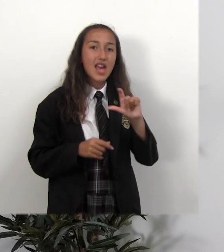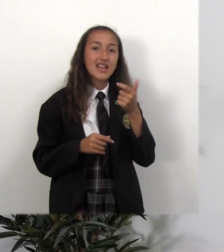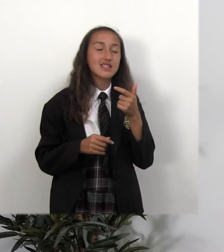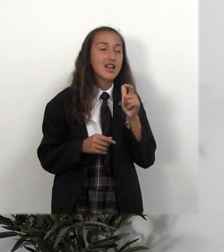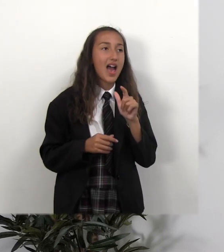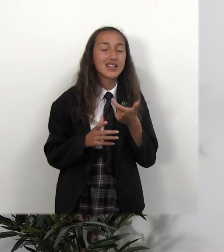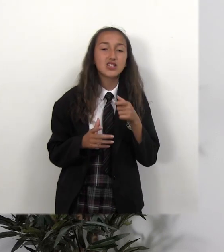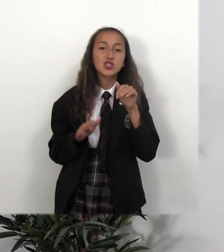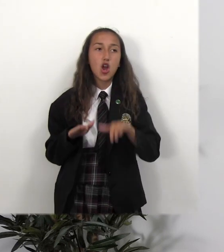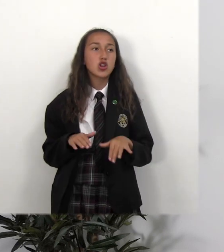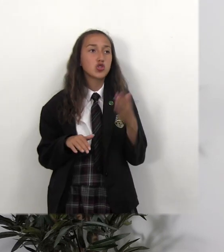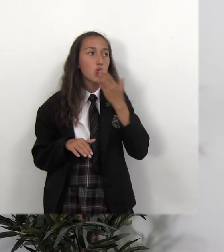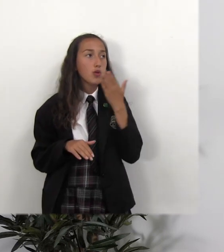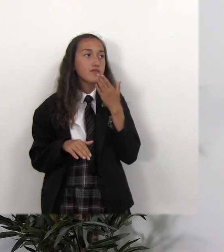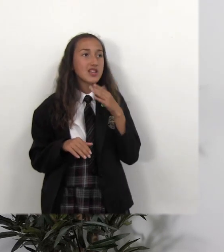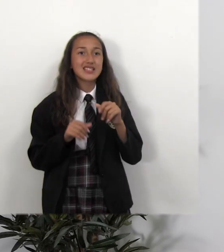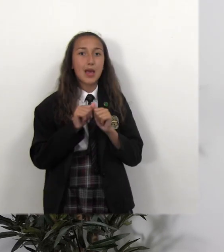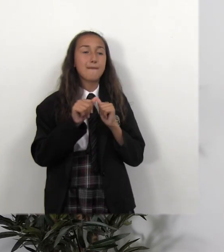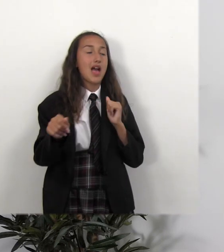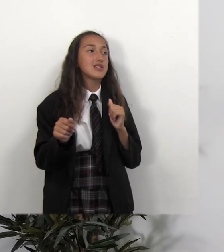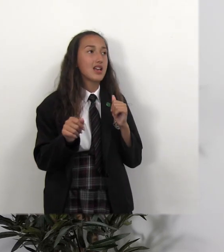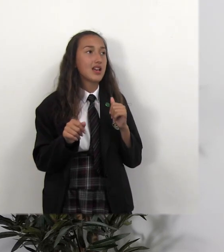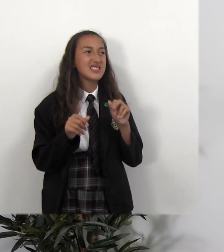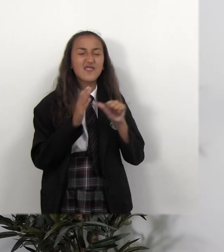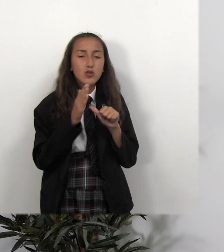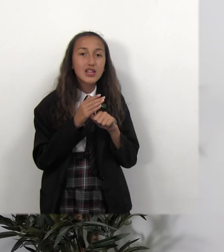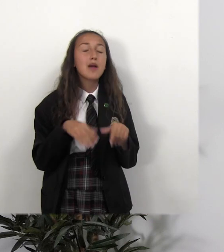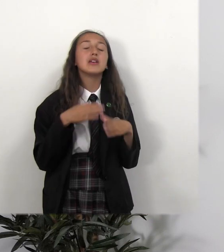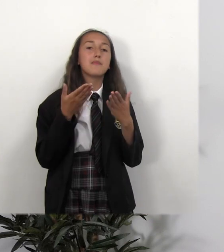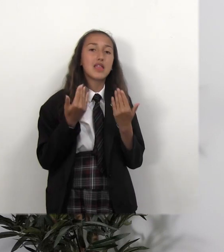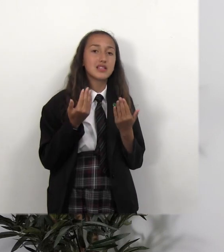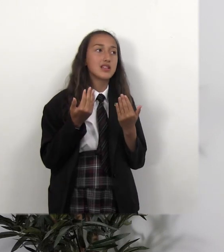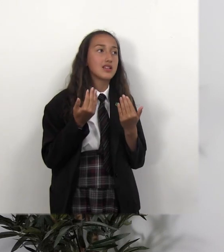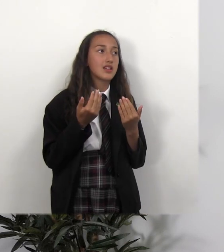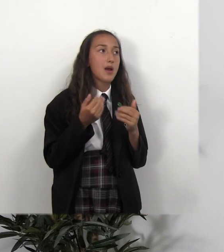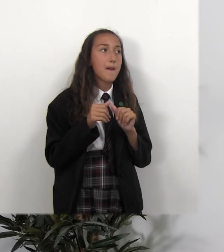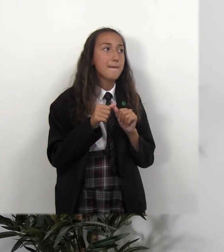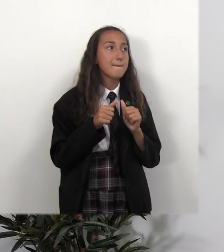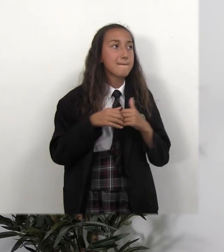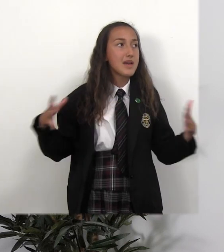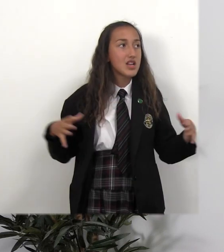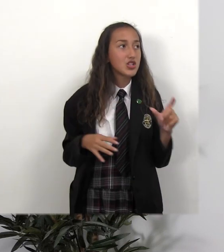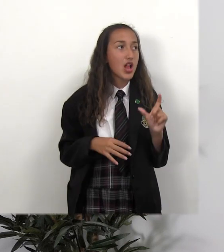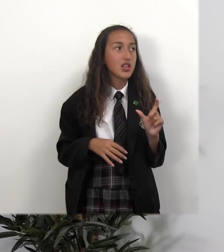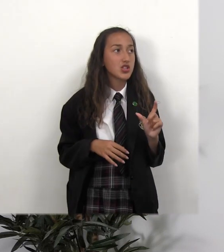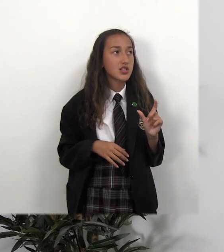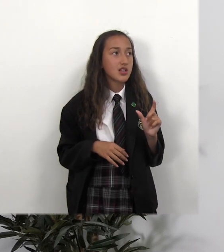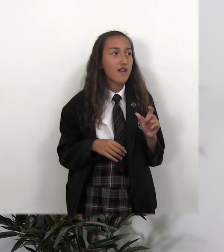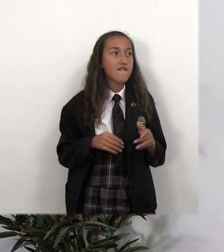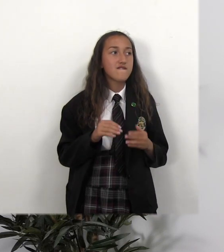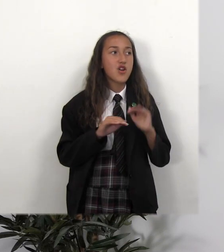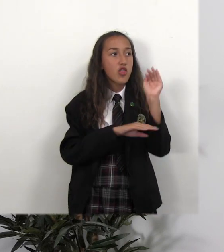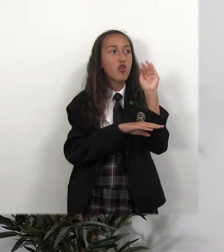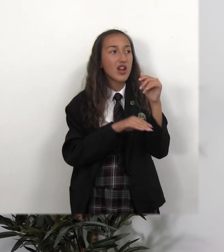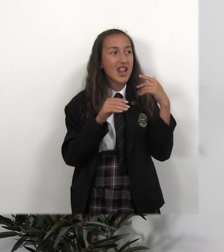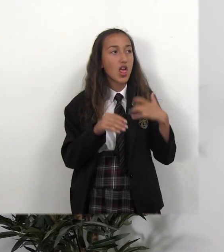school, we believe that setbacks and difficulties can be a blessing, preparing us for bigger challenges and successes further on in